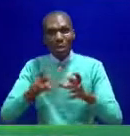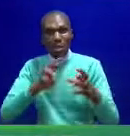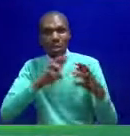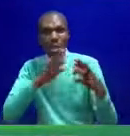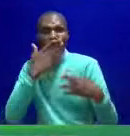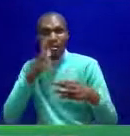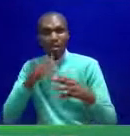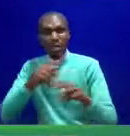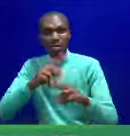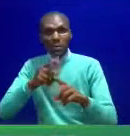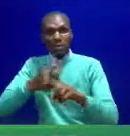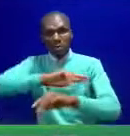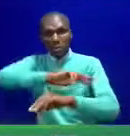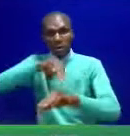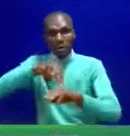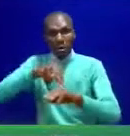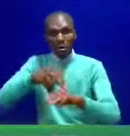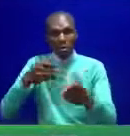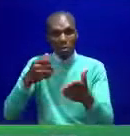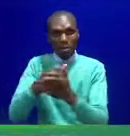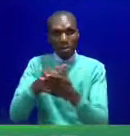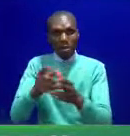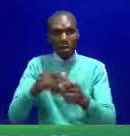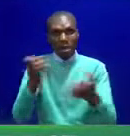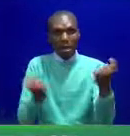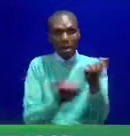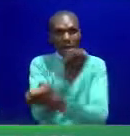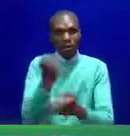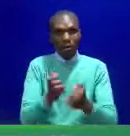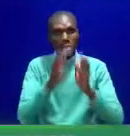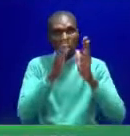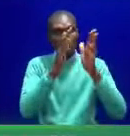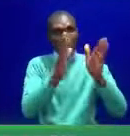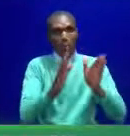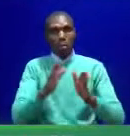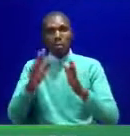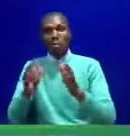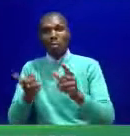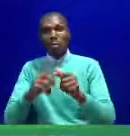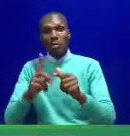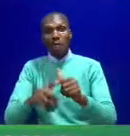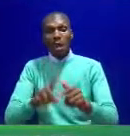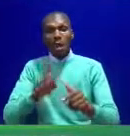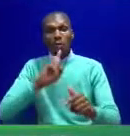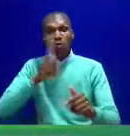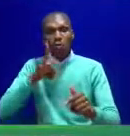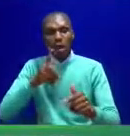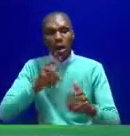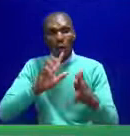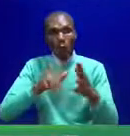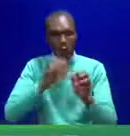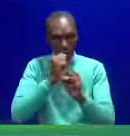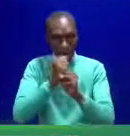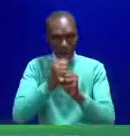from the National Treasury and Economic Planning, and I'm sure that will be the plan that will be undertaken by most of the